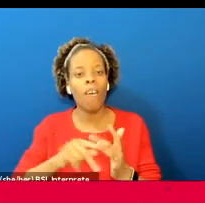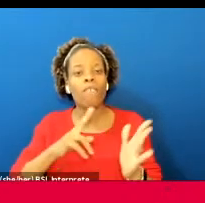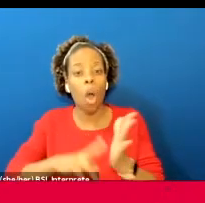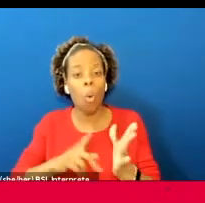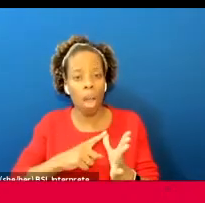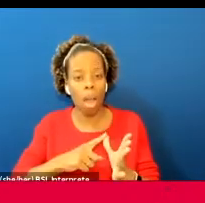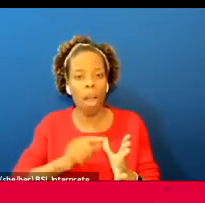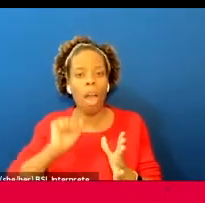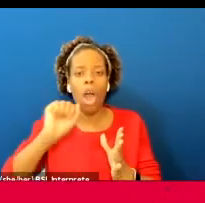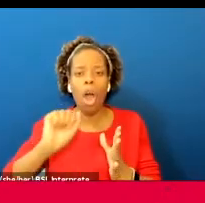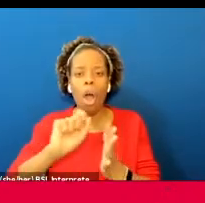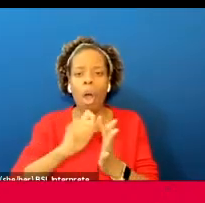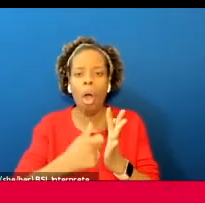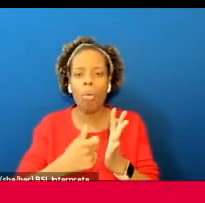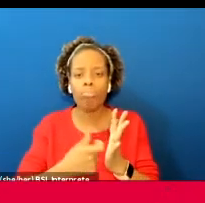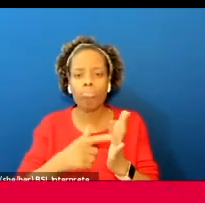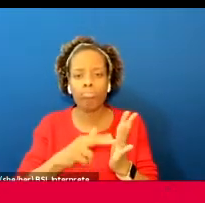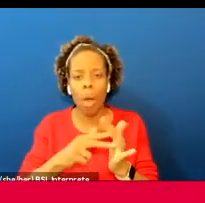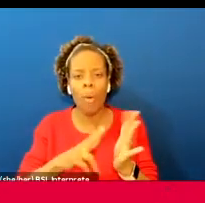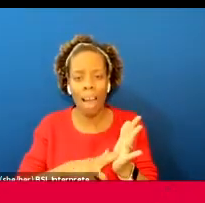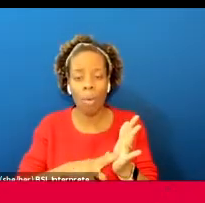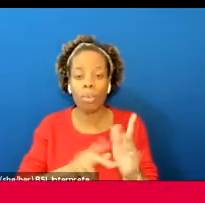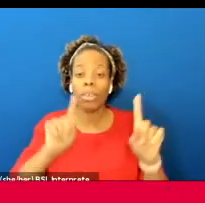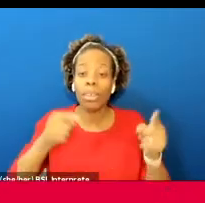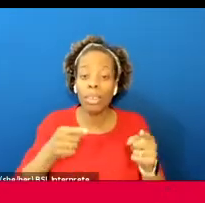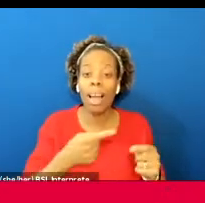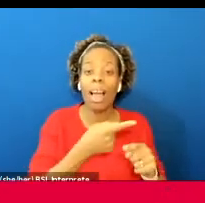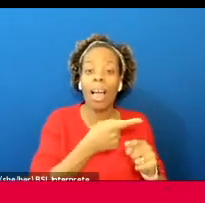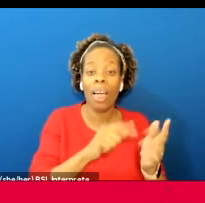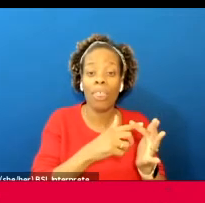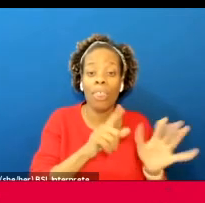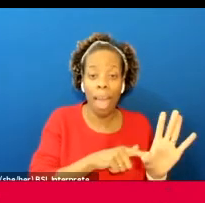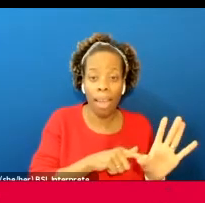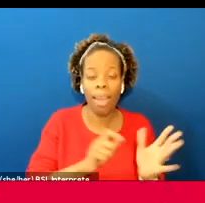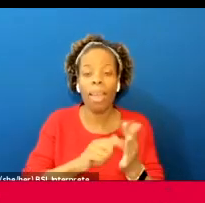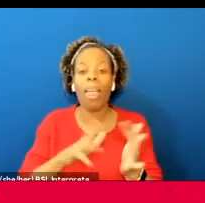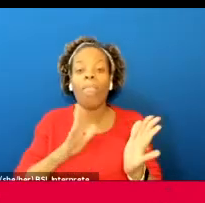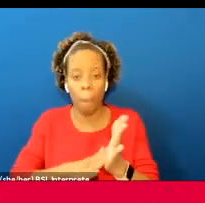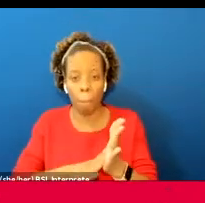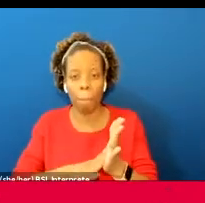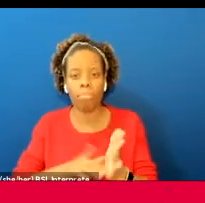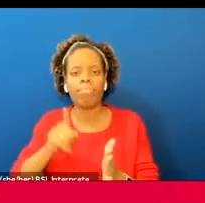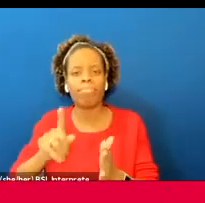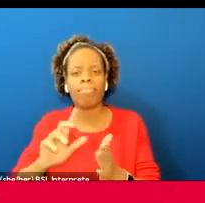they, them pronouns, is an anti-imperialist socialist organizer who co-founded the